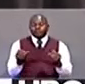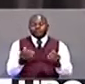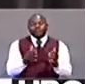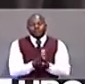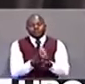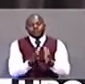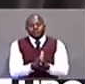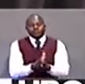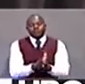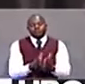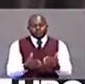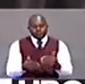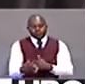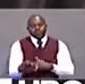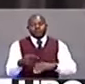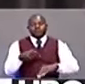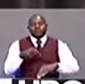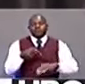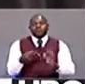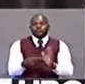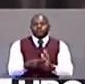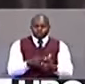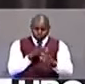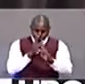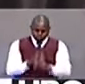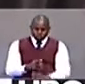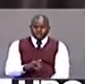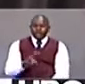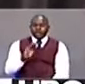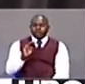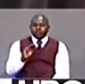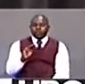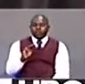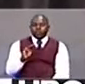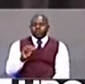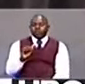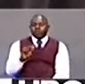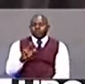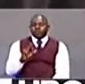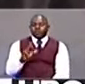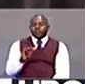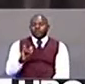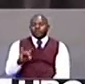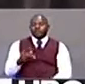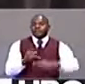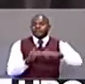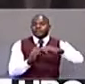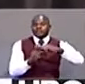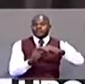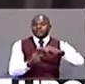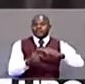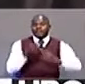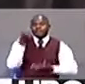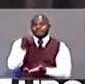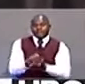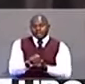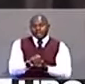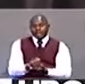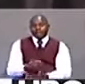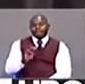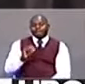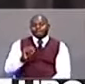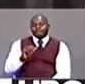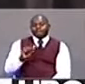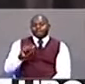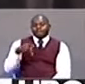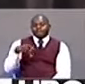to give at one point to Honorable Morris about Centenary Bank, the Mapera building. The